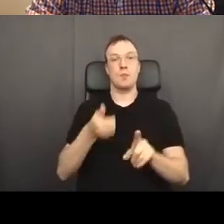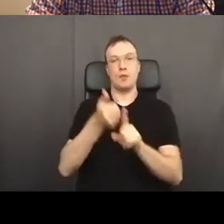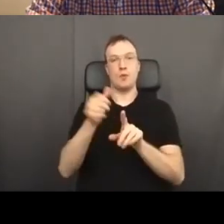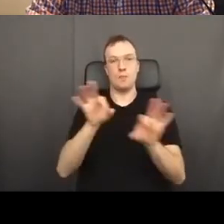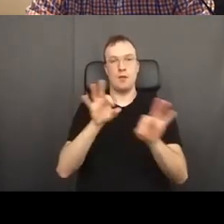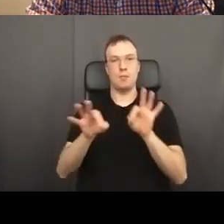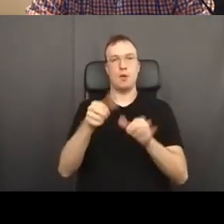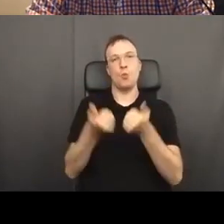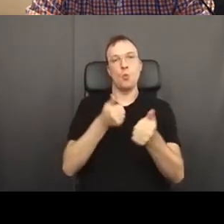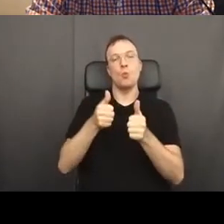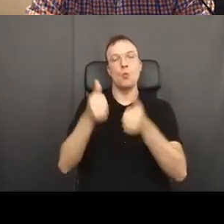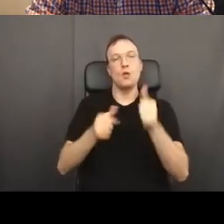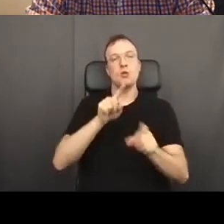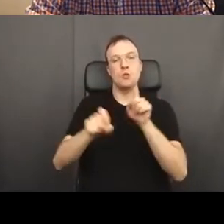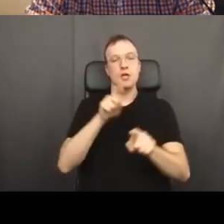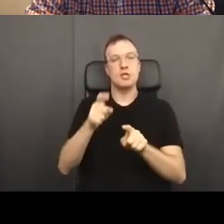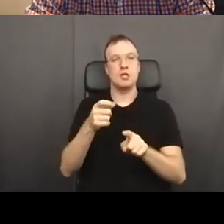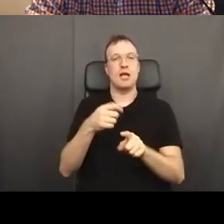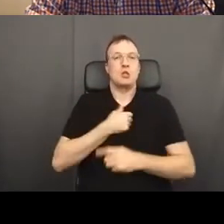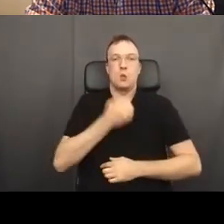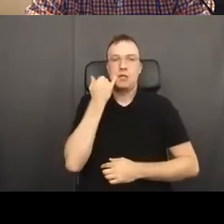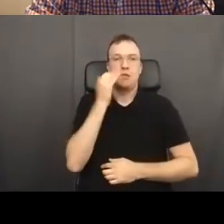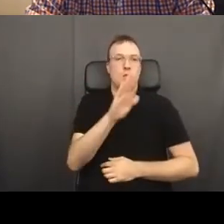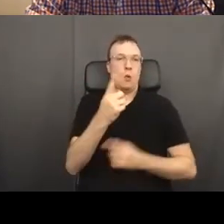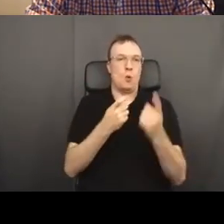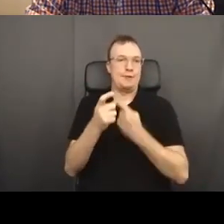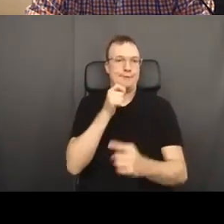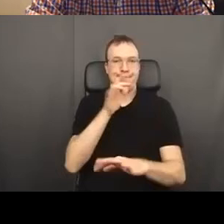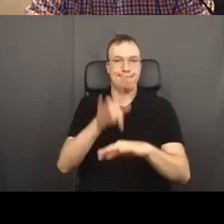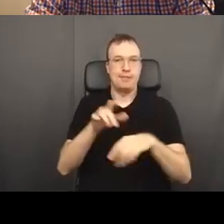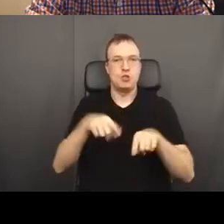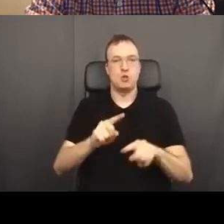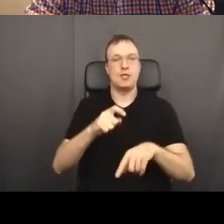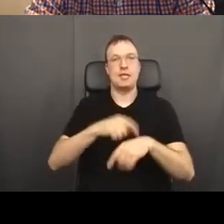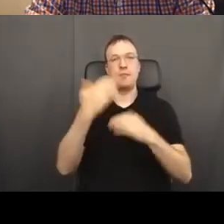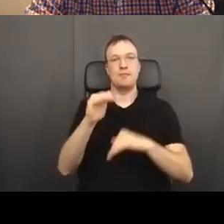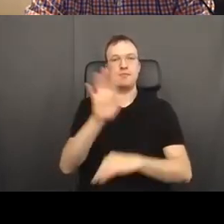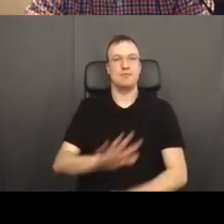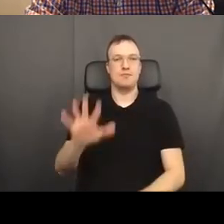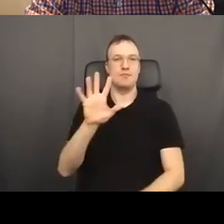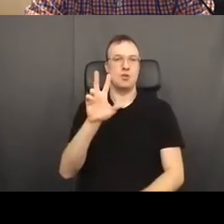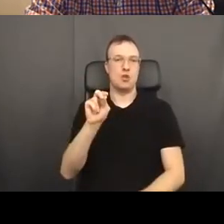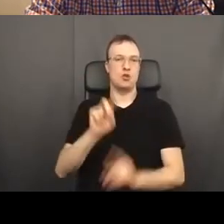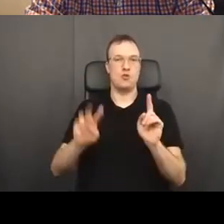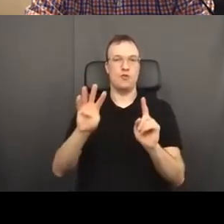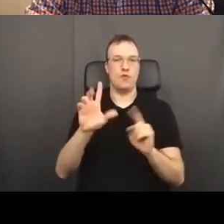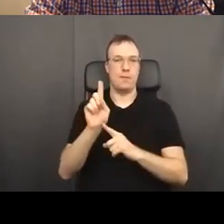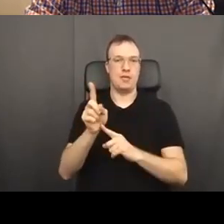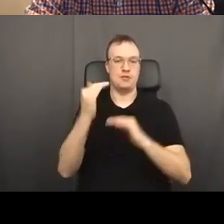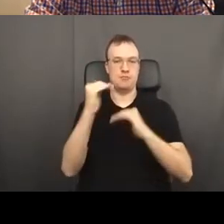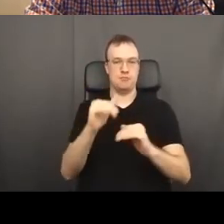panel, and we do apologize in advance if we're not able to get to every question within the allotted time, which is approximately 30 to 45